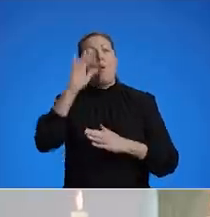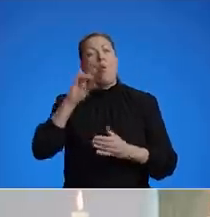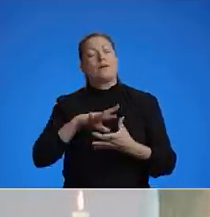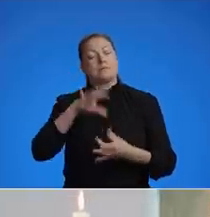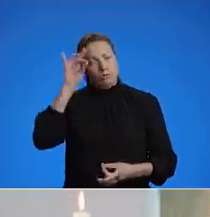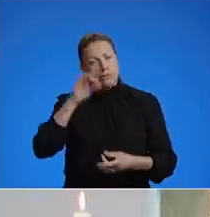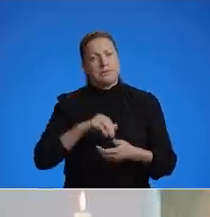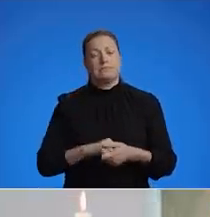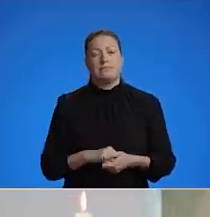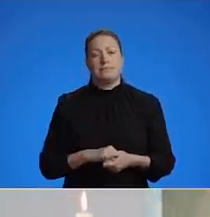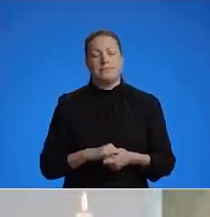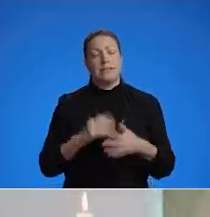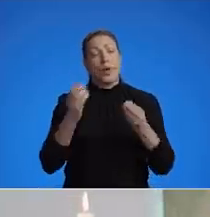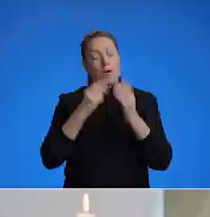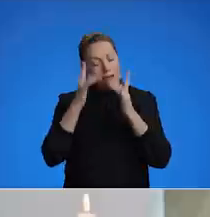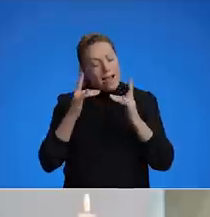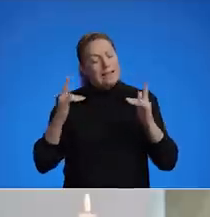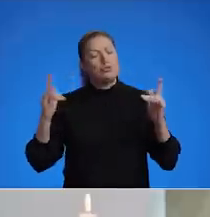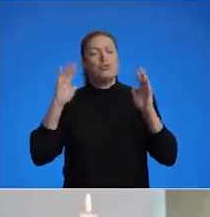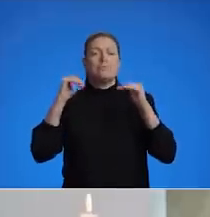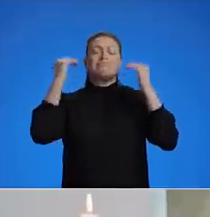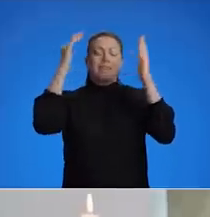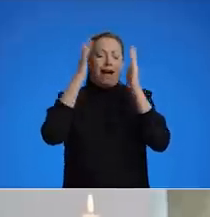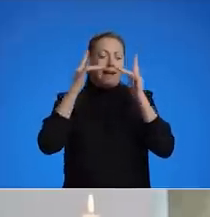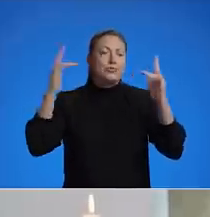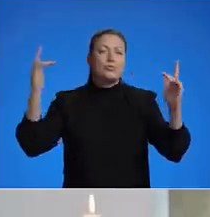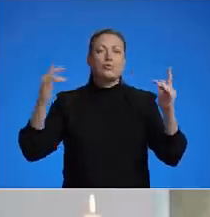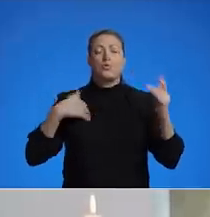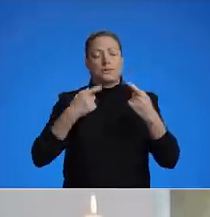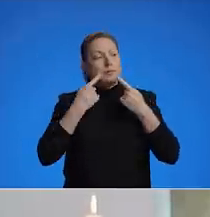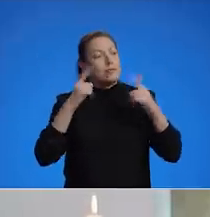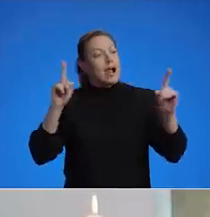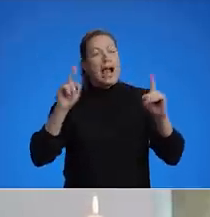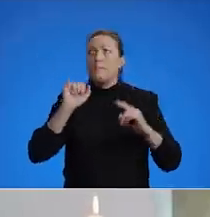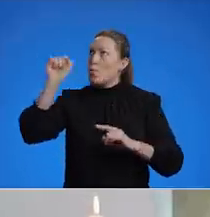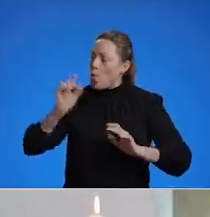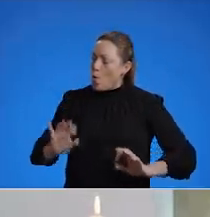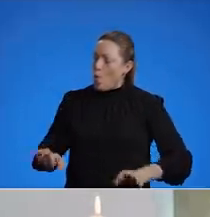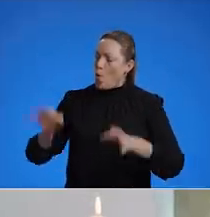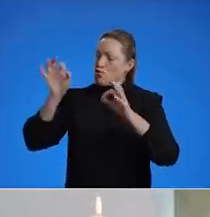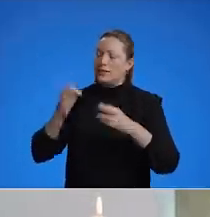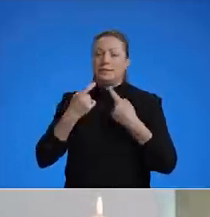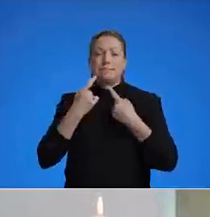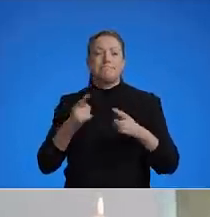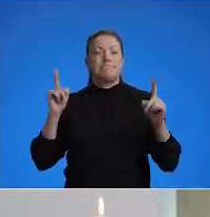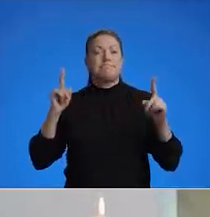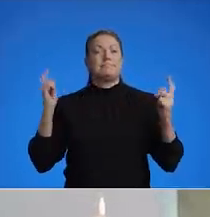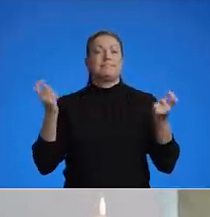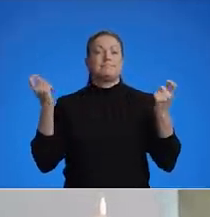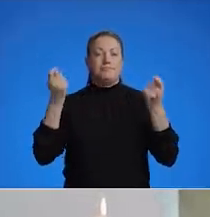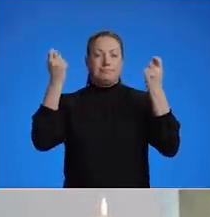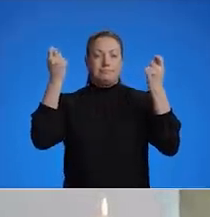of the Spirit. Therefore now and for ages unending, with all the angels we proclaim your glory, as in joyful